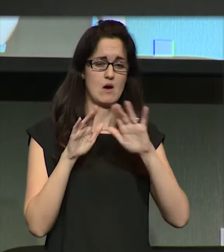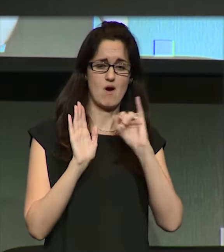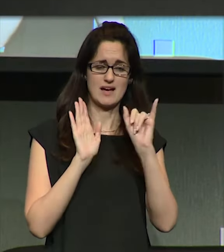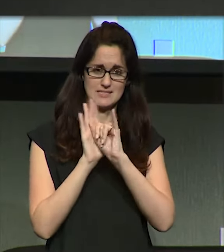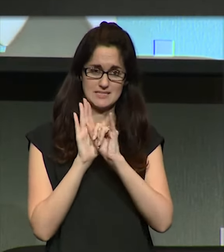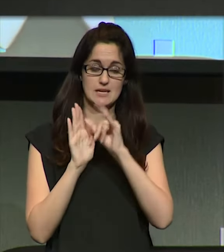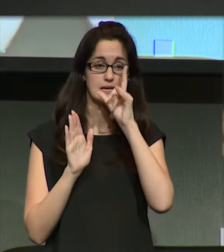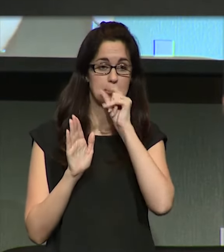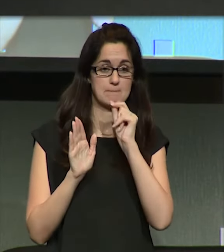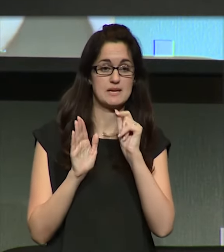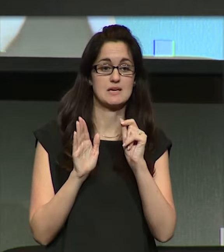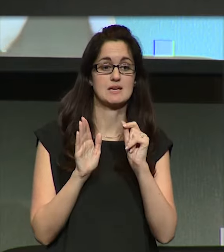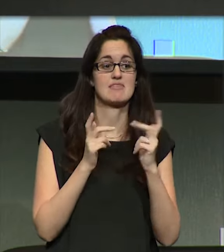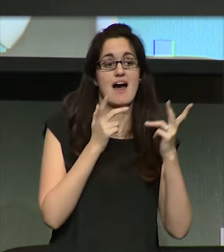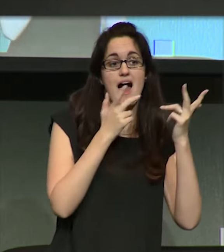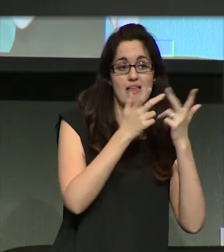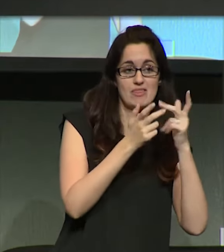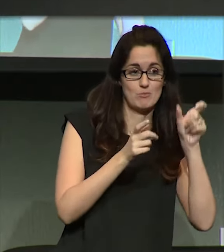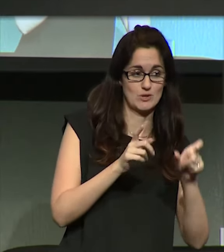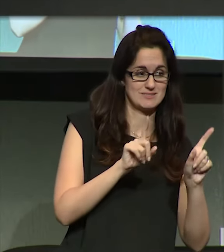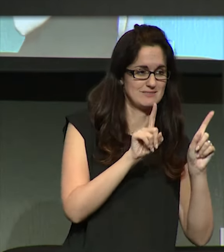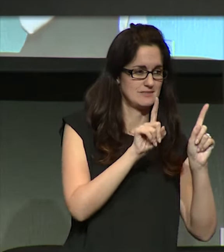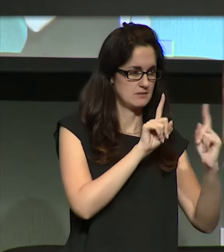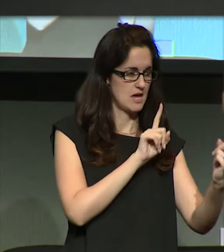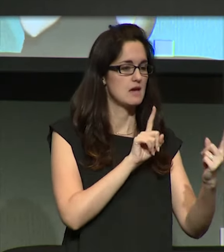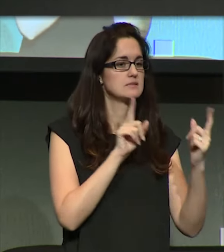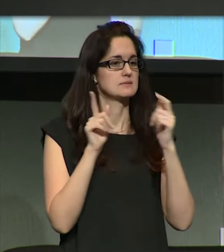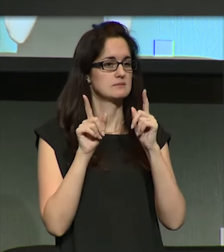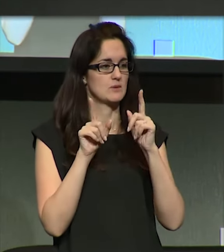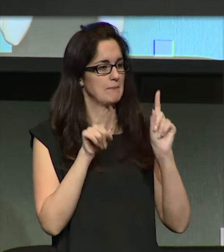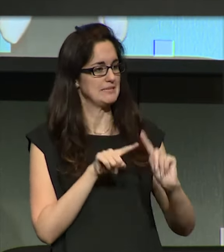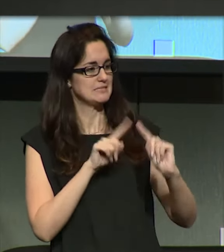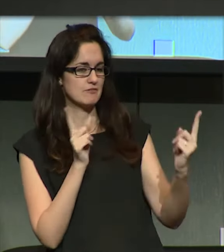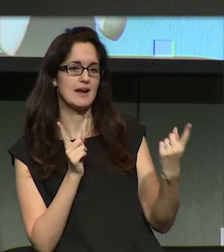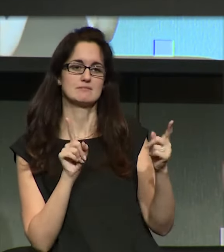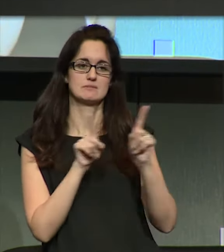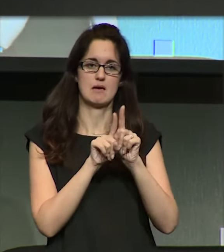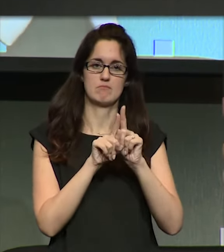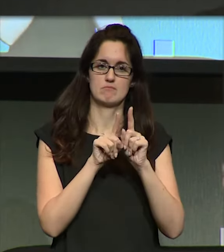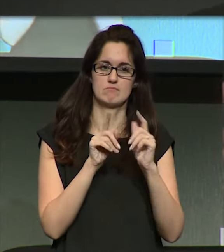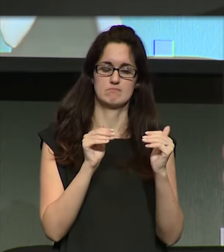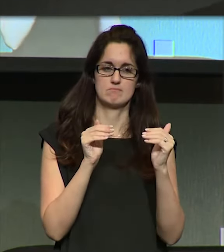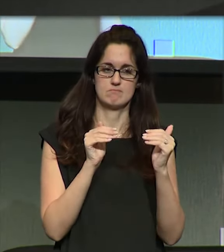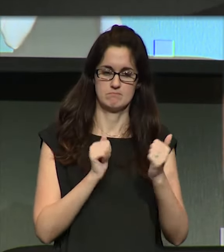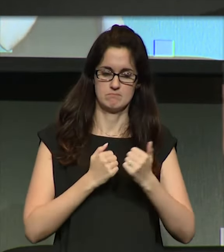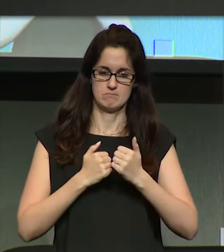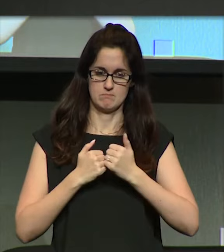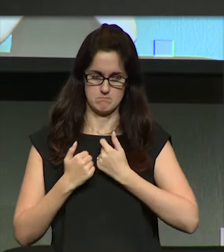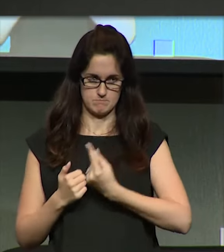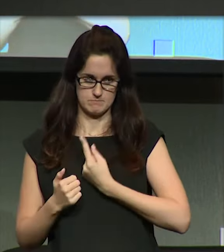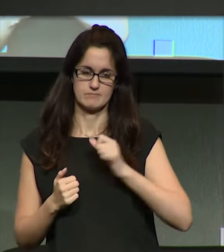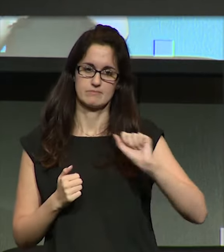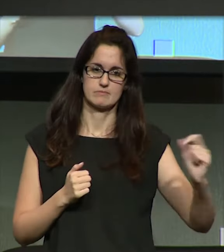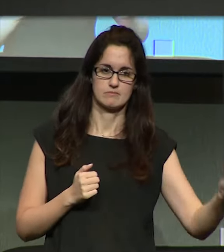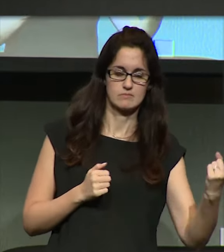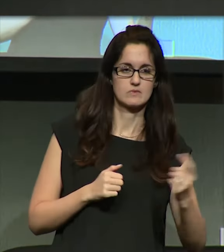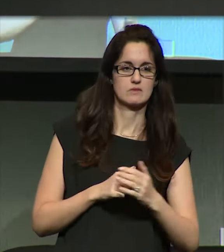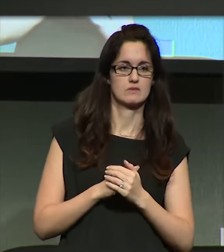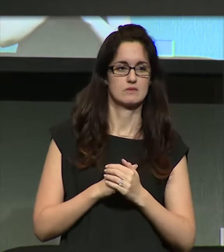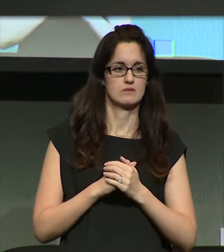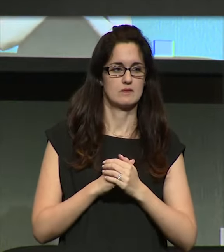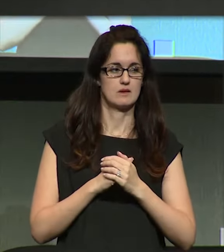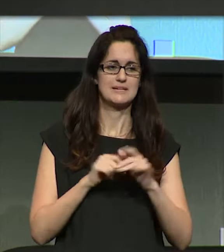the same, and that's okay. And so if we accept this proposition, then you don't have to force me to be a mainstream